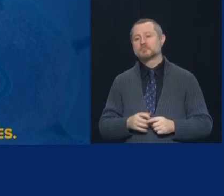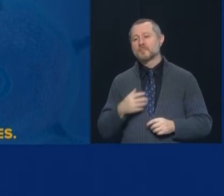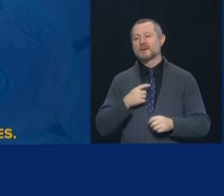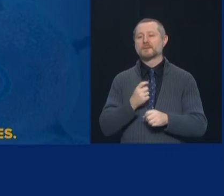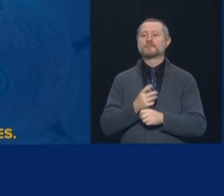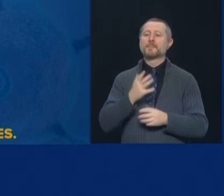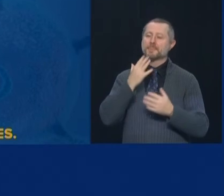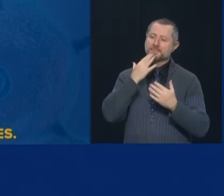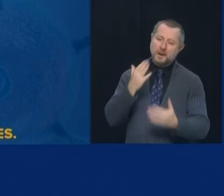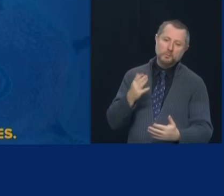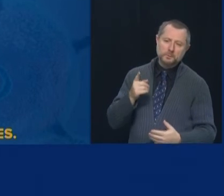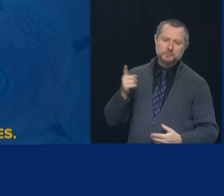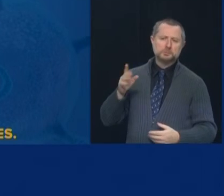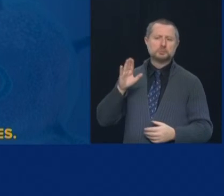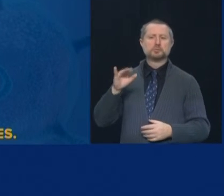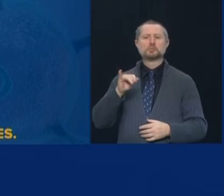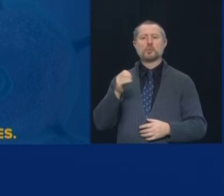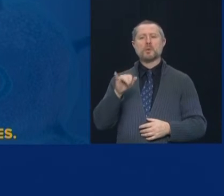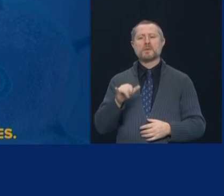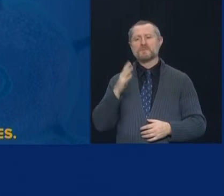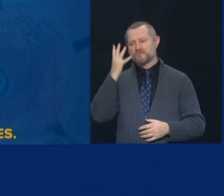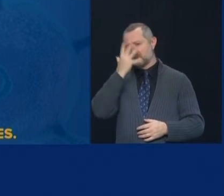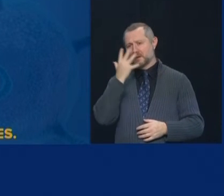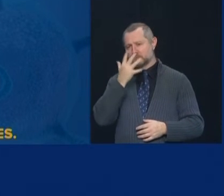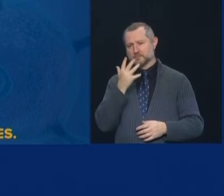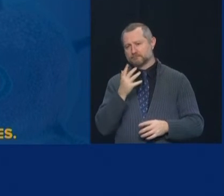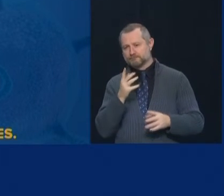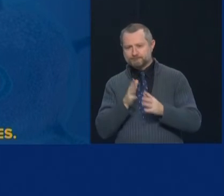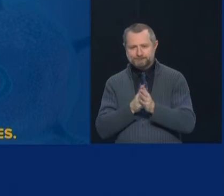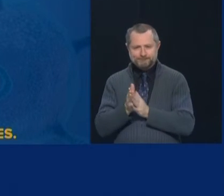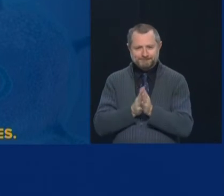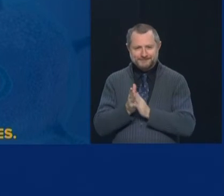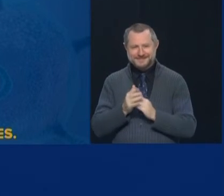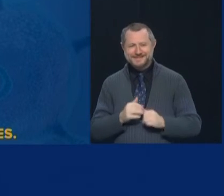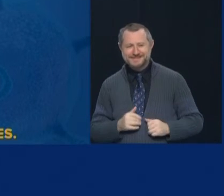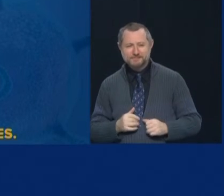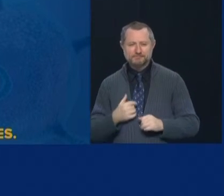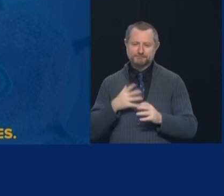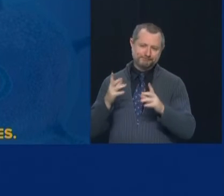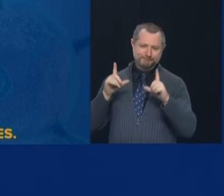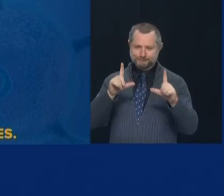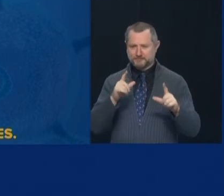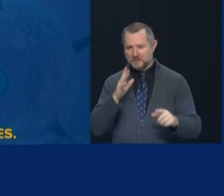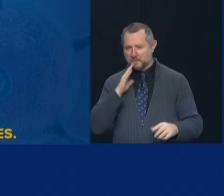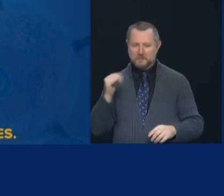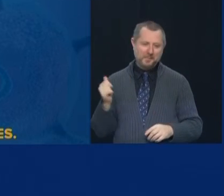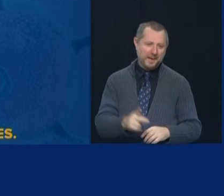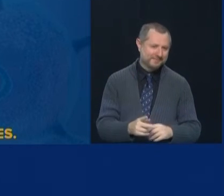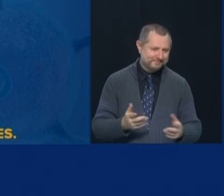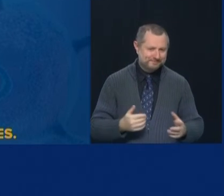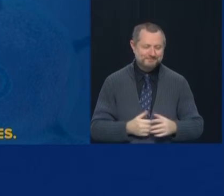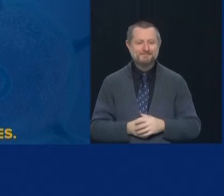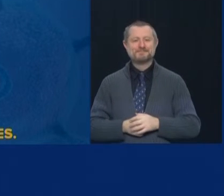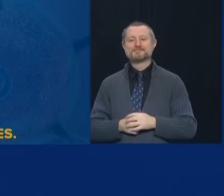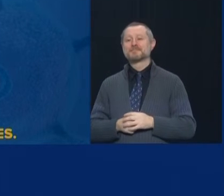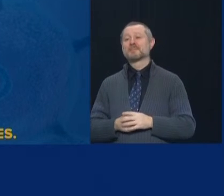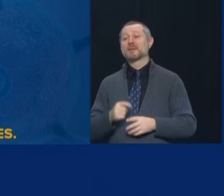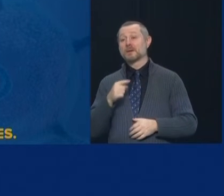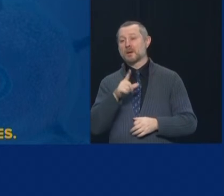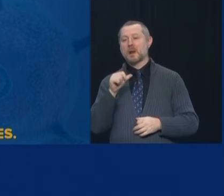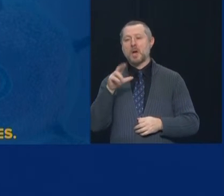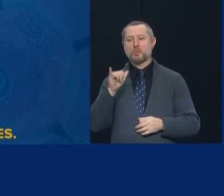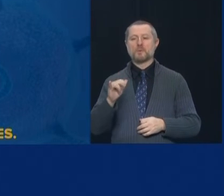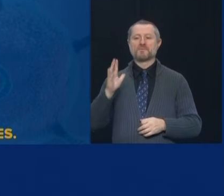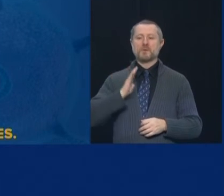joy that is on his face and his willingness to come back and participate. Larry